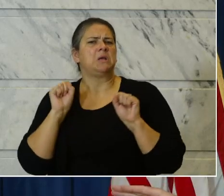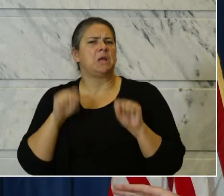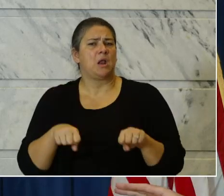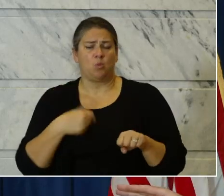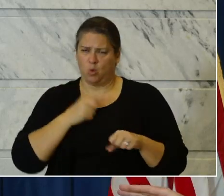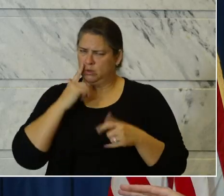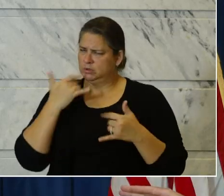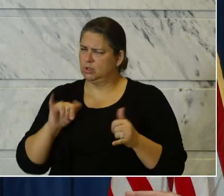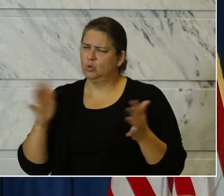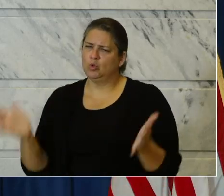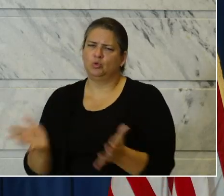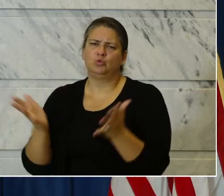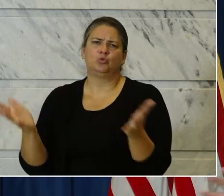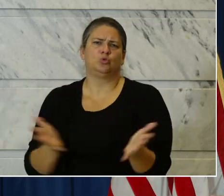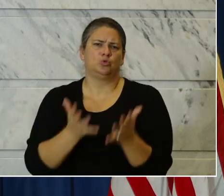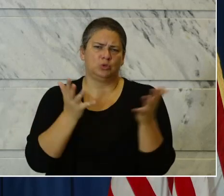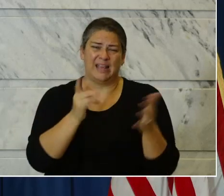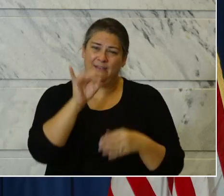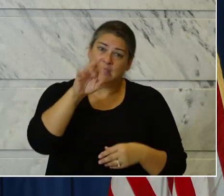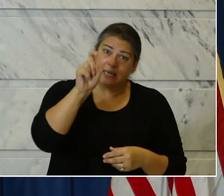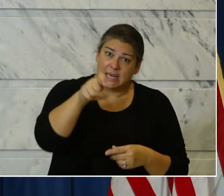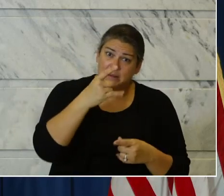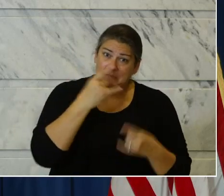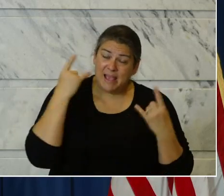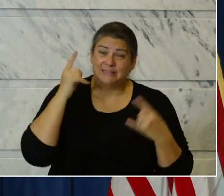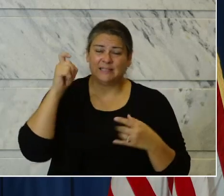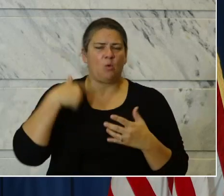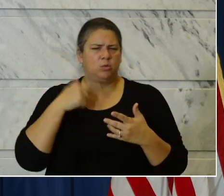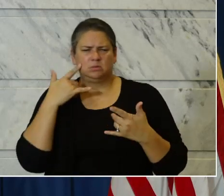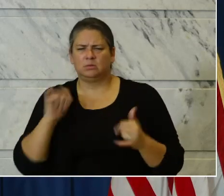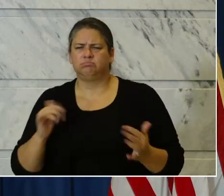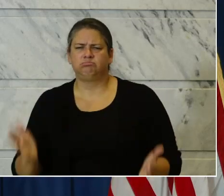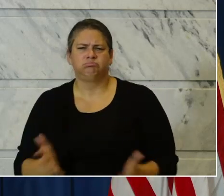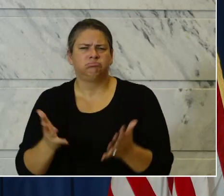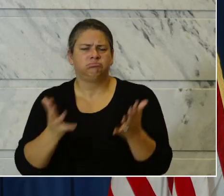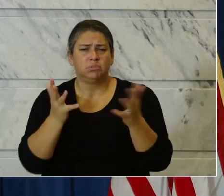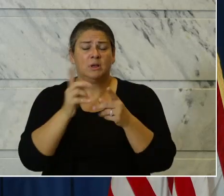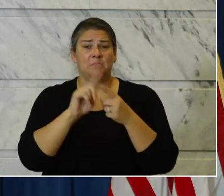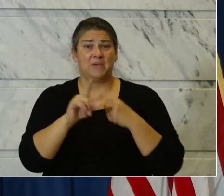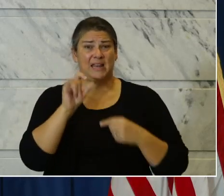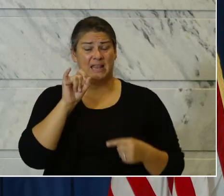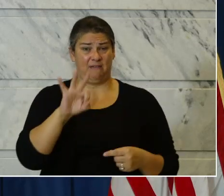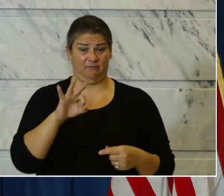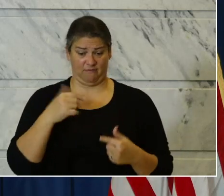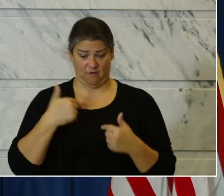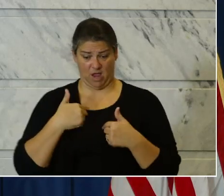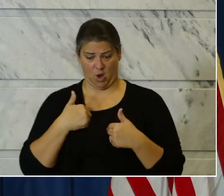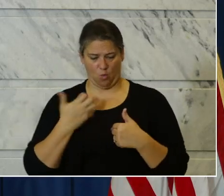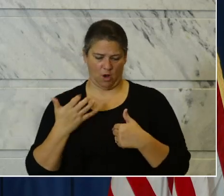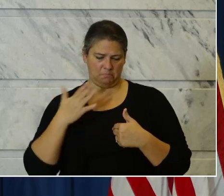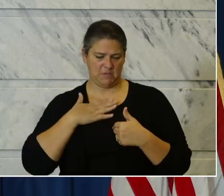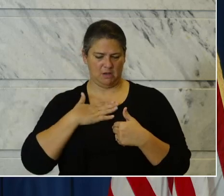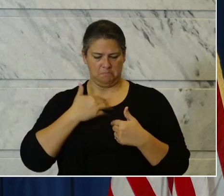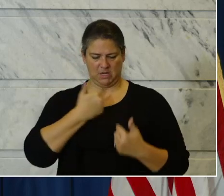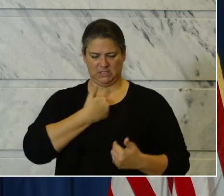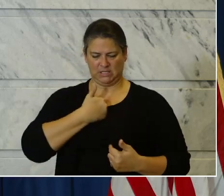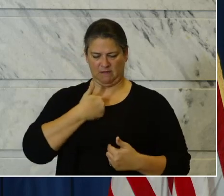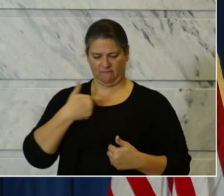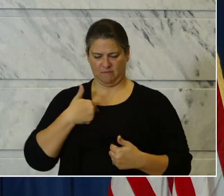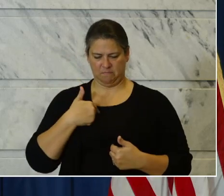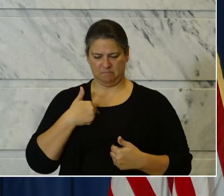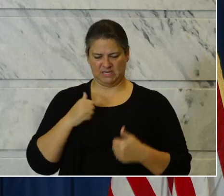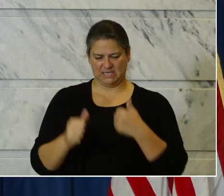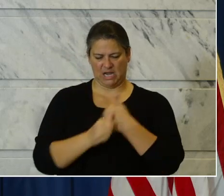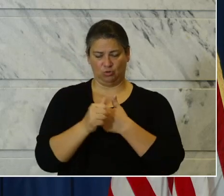done. But if others endanger themselves and pay a consequence for that, that's your choice, and I'll sleep just fine if